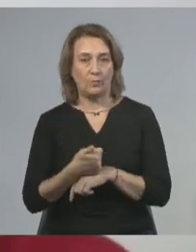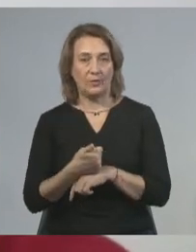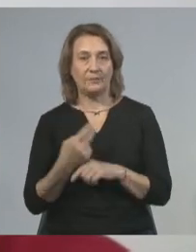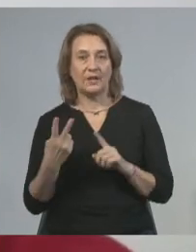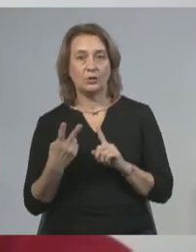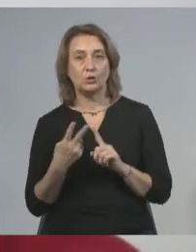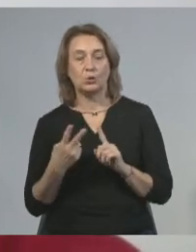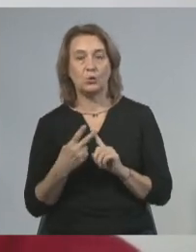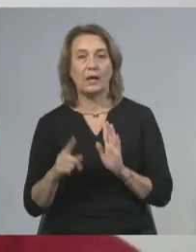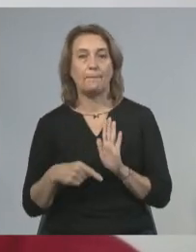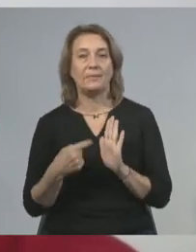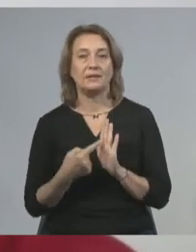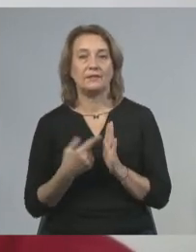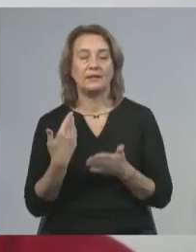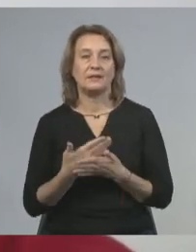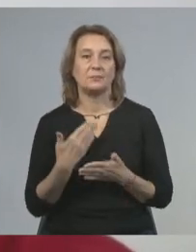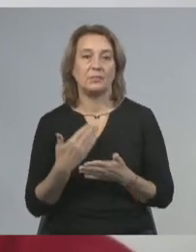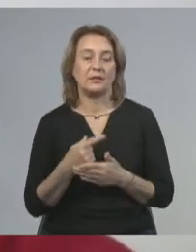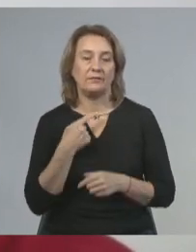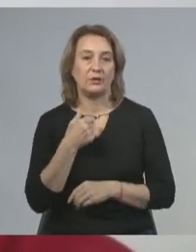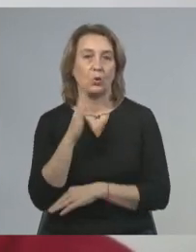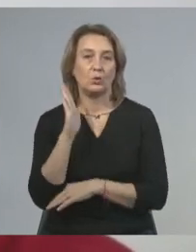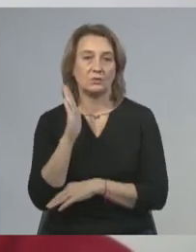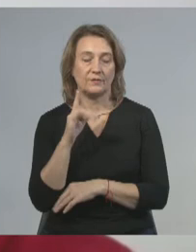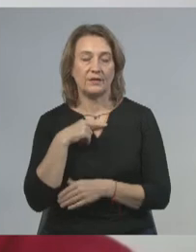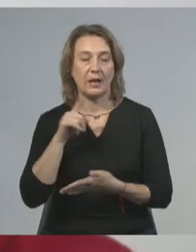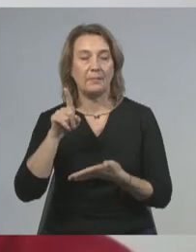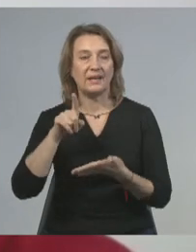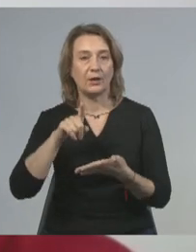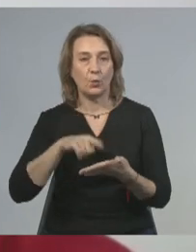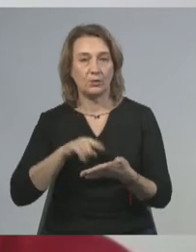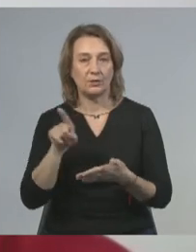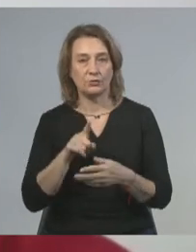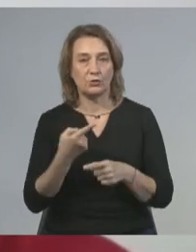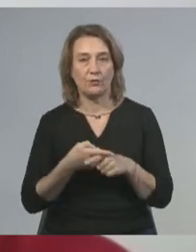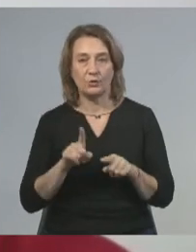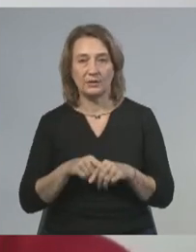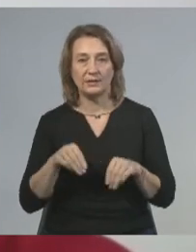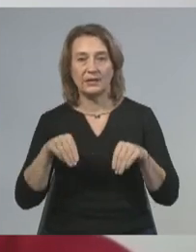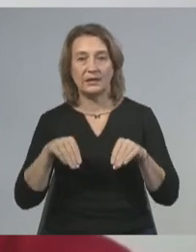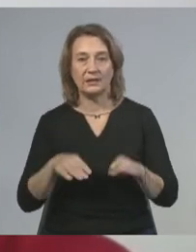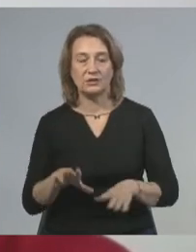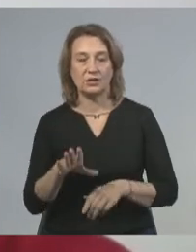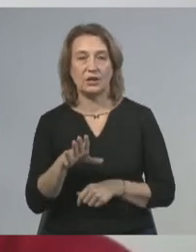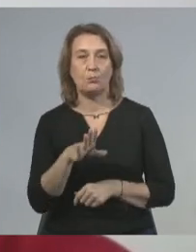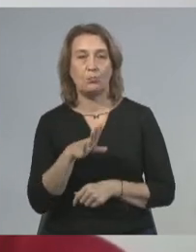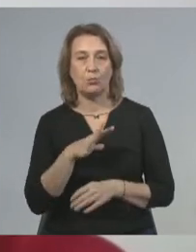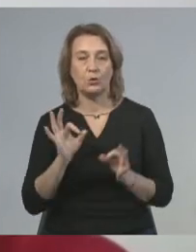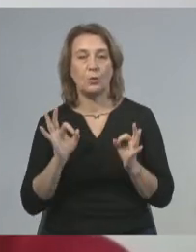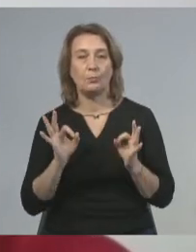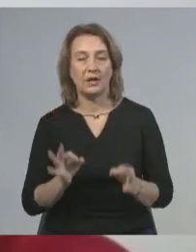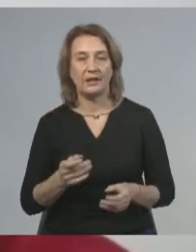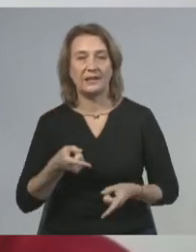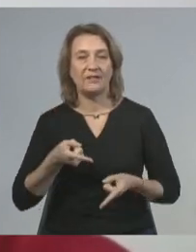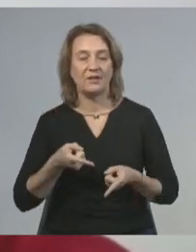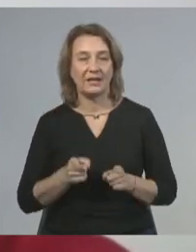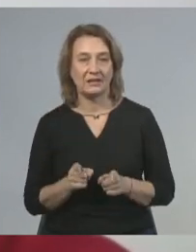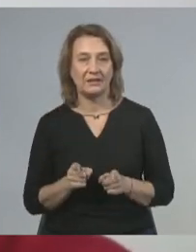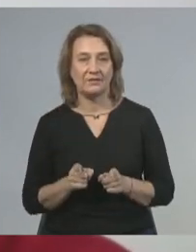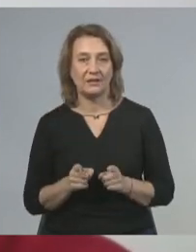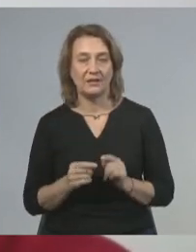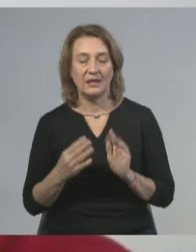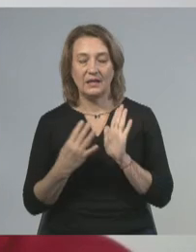as for the second question about voting or idps i'm sure that this